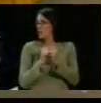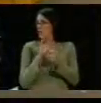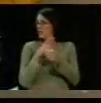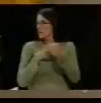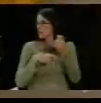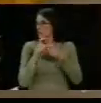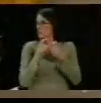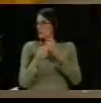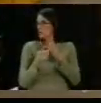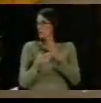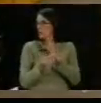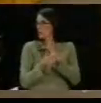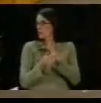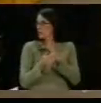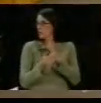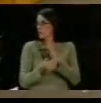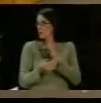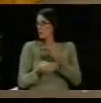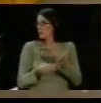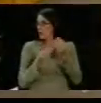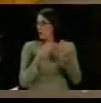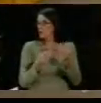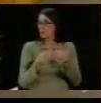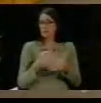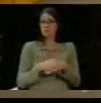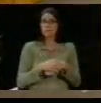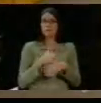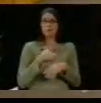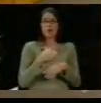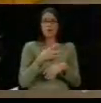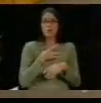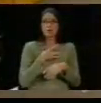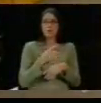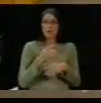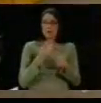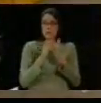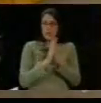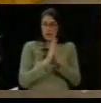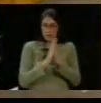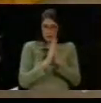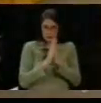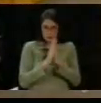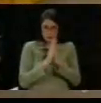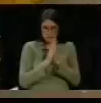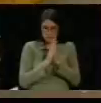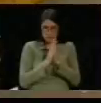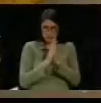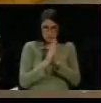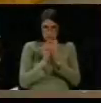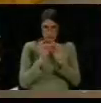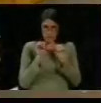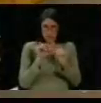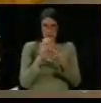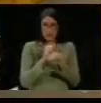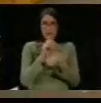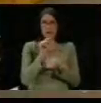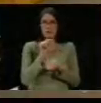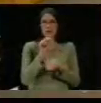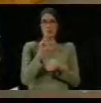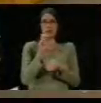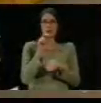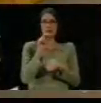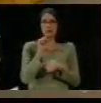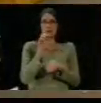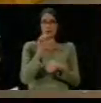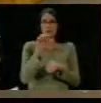right. I would like to add, give a little incentive that we can get the transcripts to our law director if